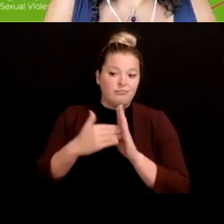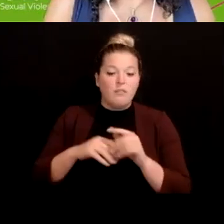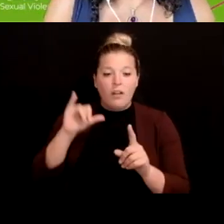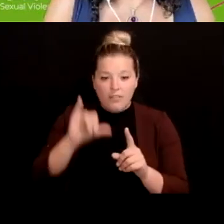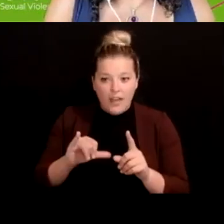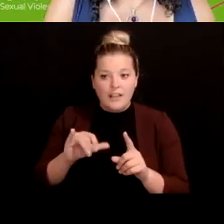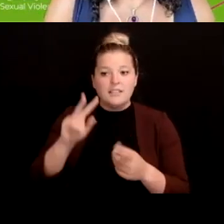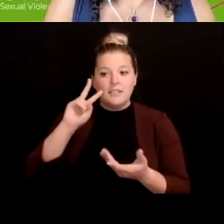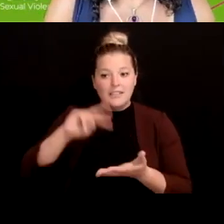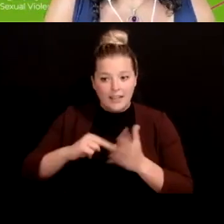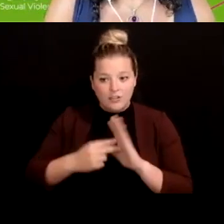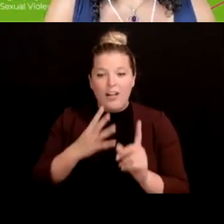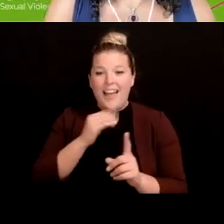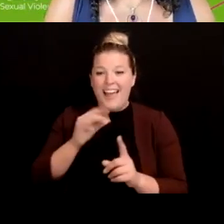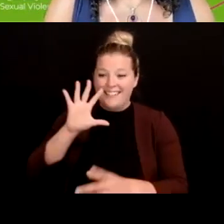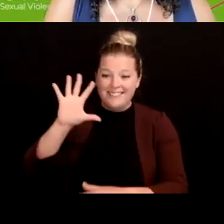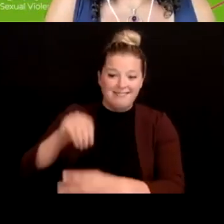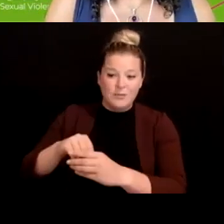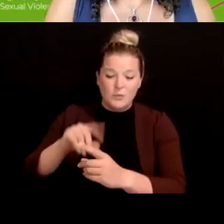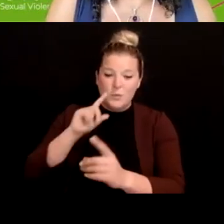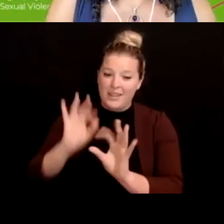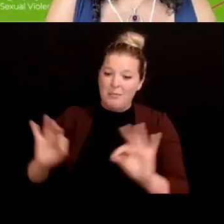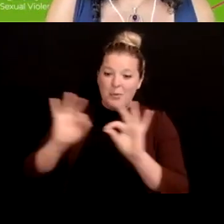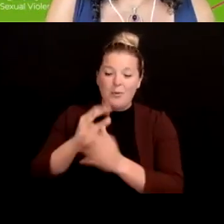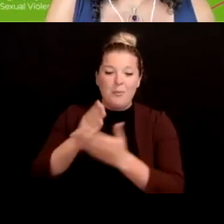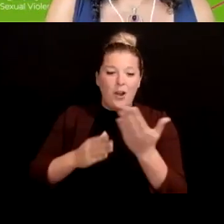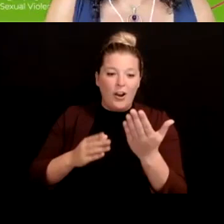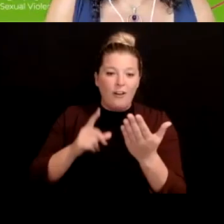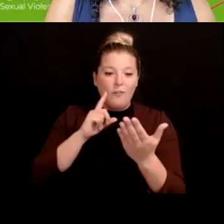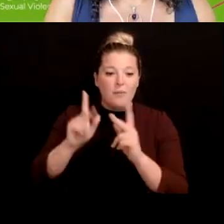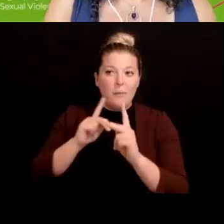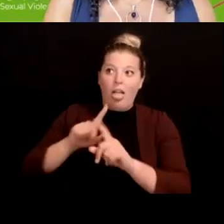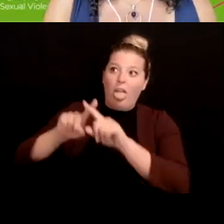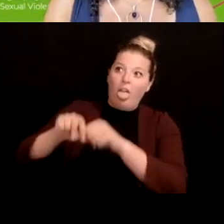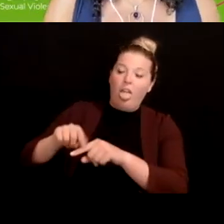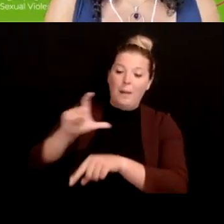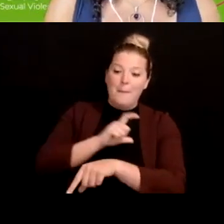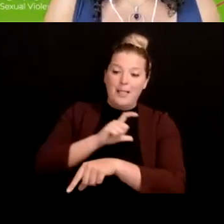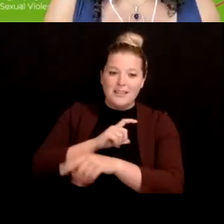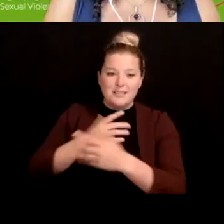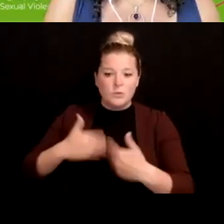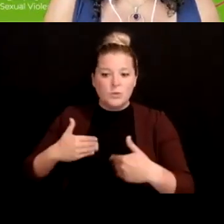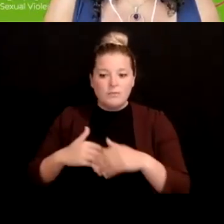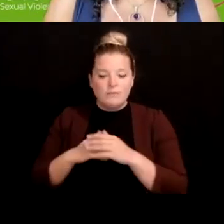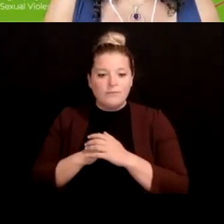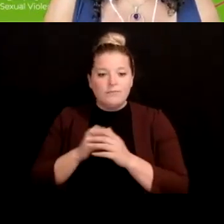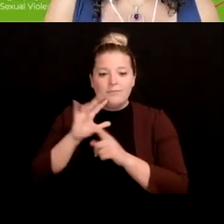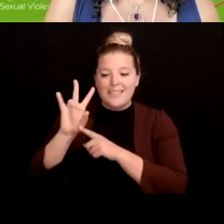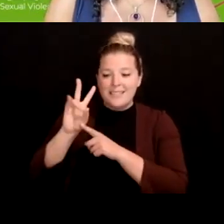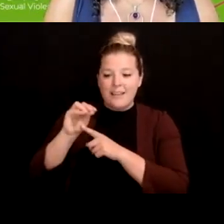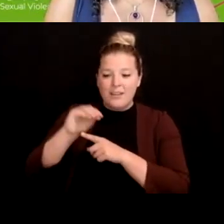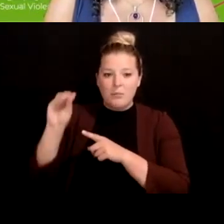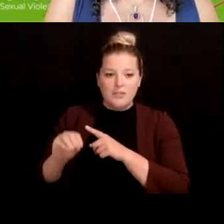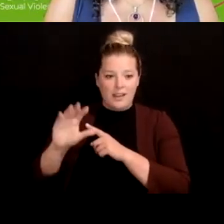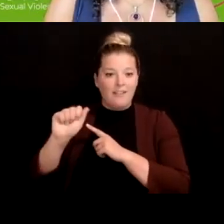inherent part of policing and relying on police as response. 70% of cases